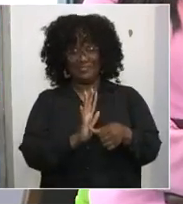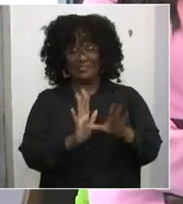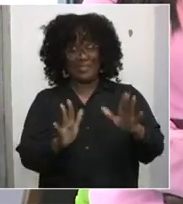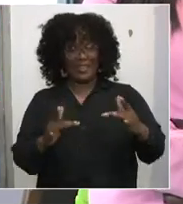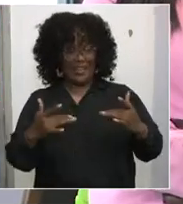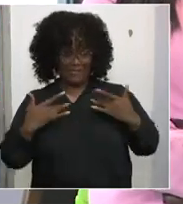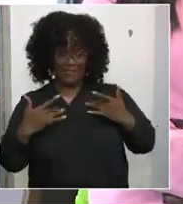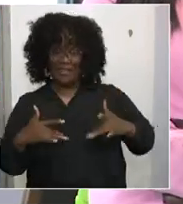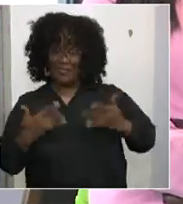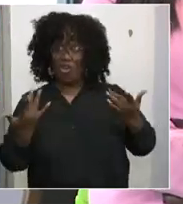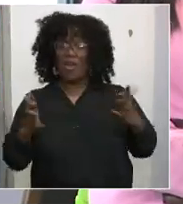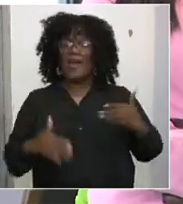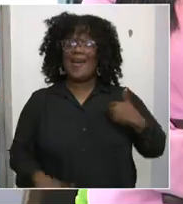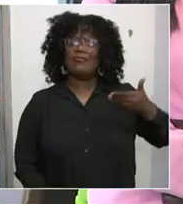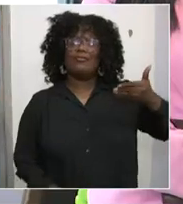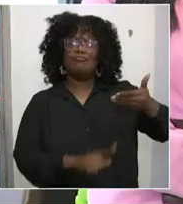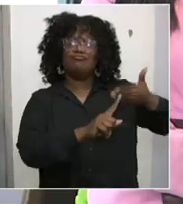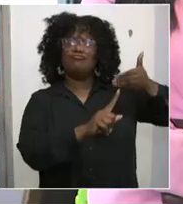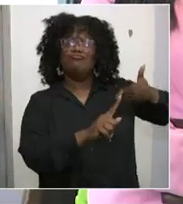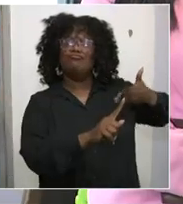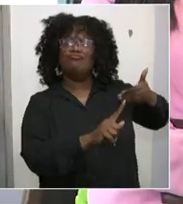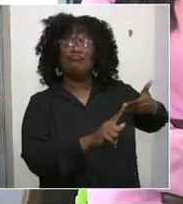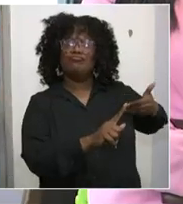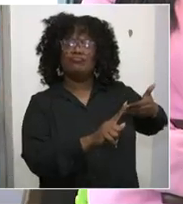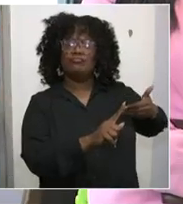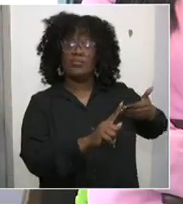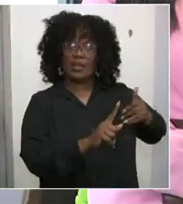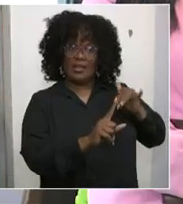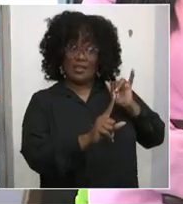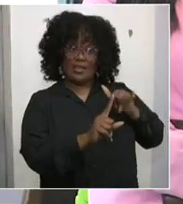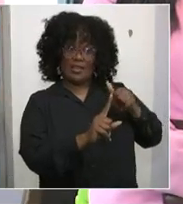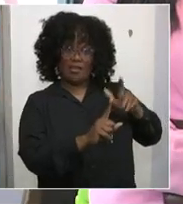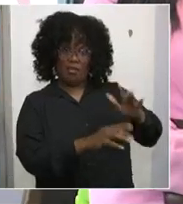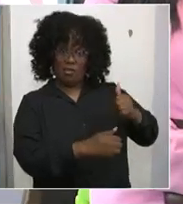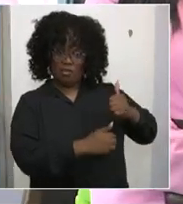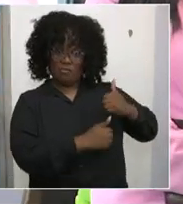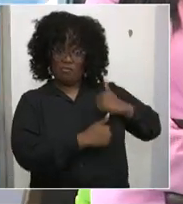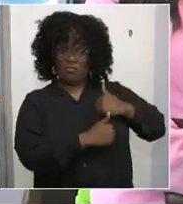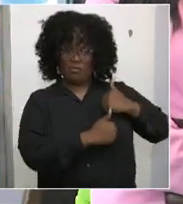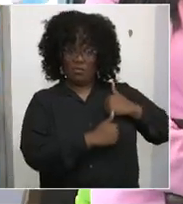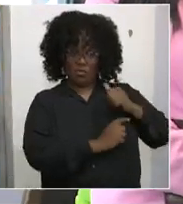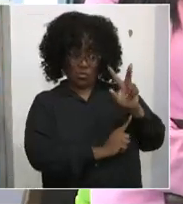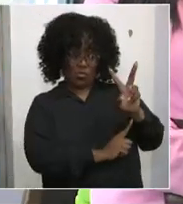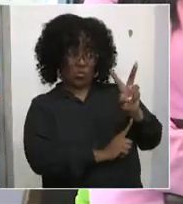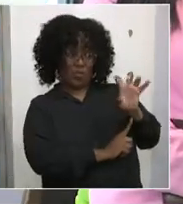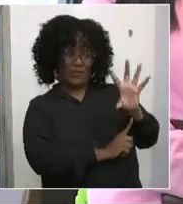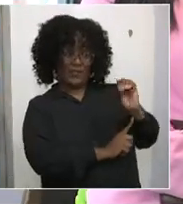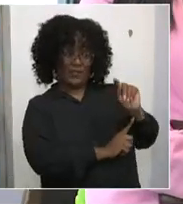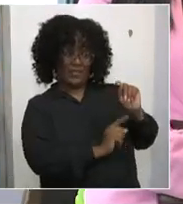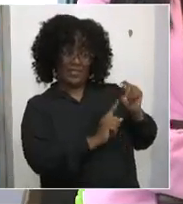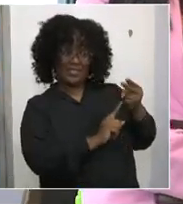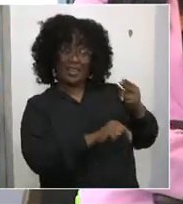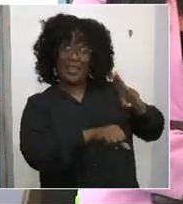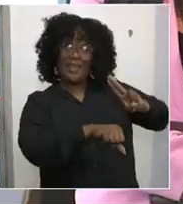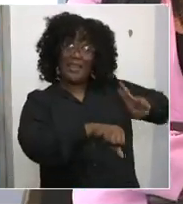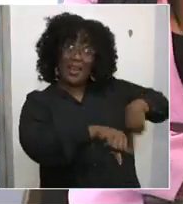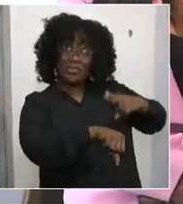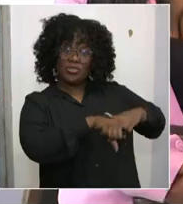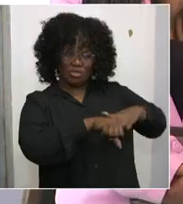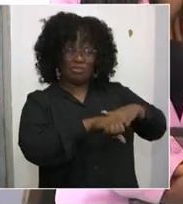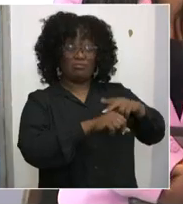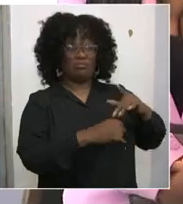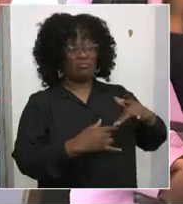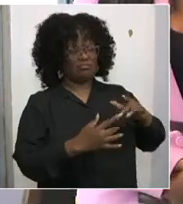this event has been designated a national special security event, which means a lot of federal resources